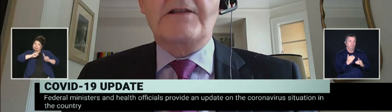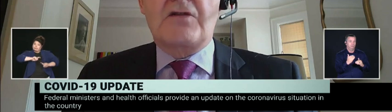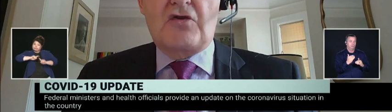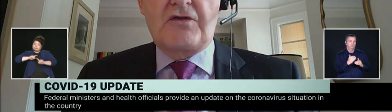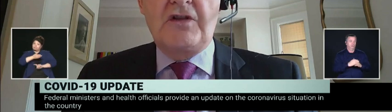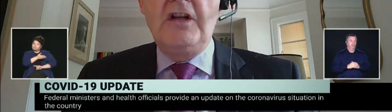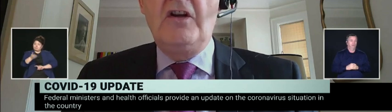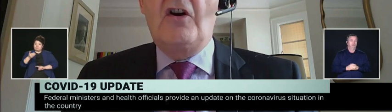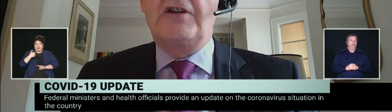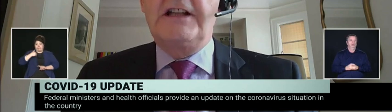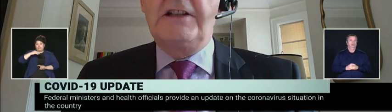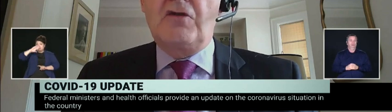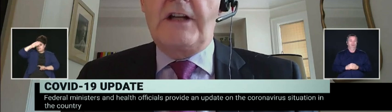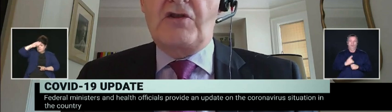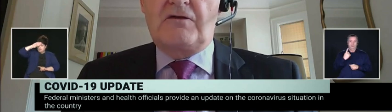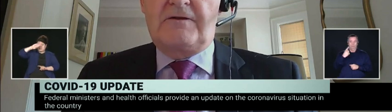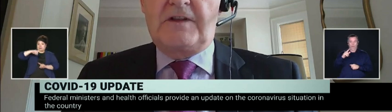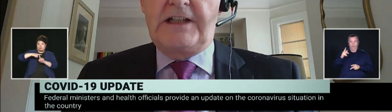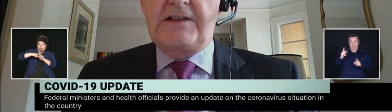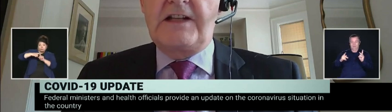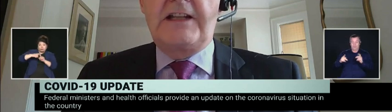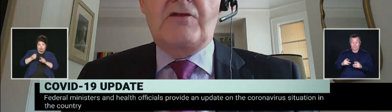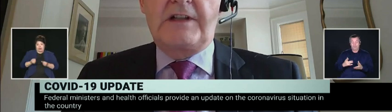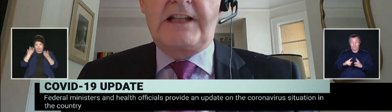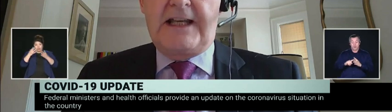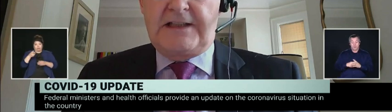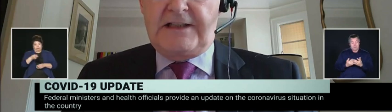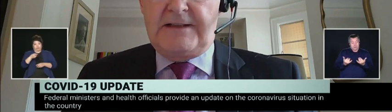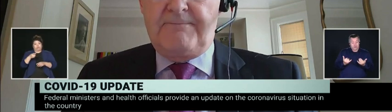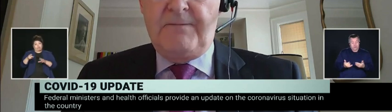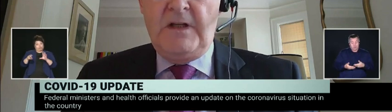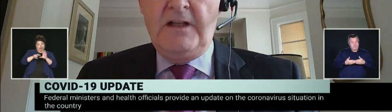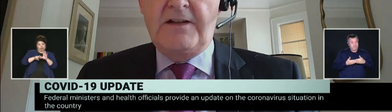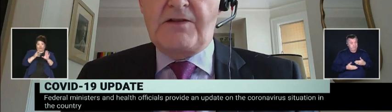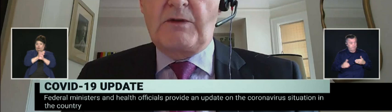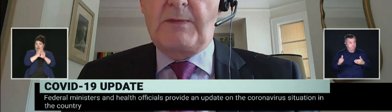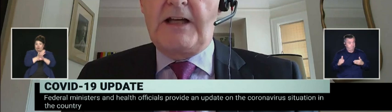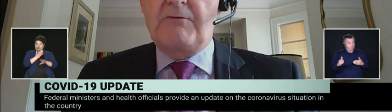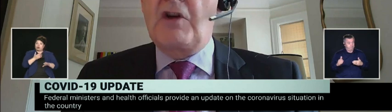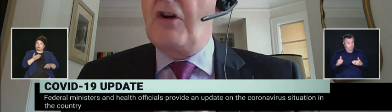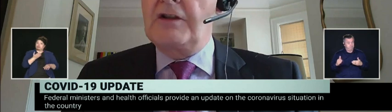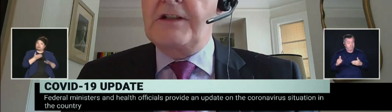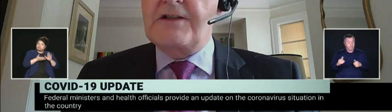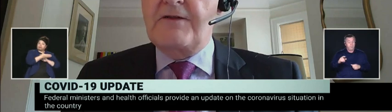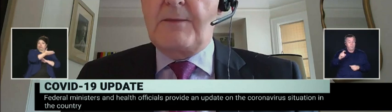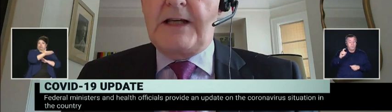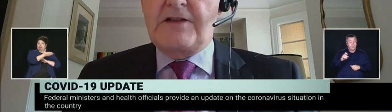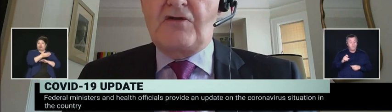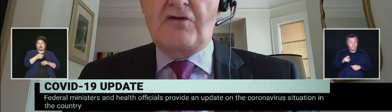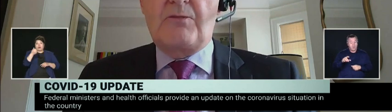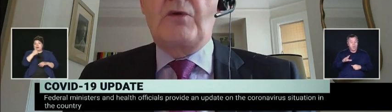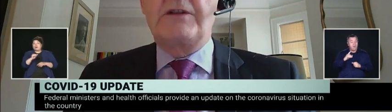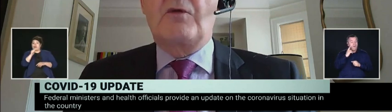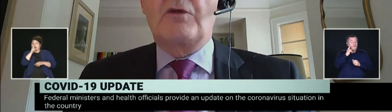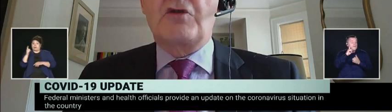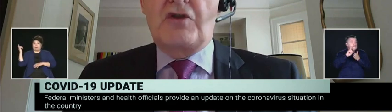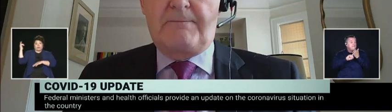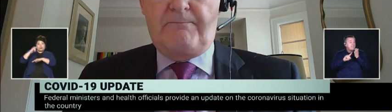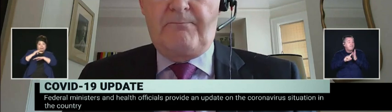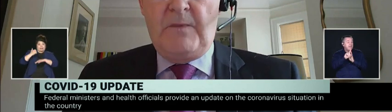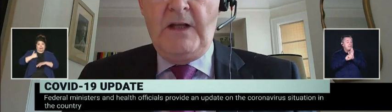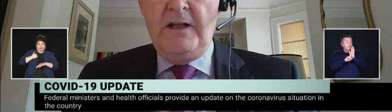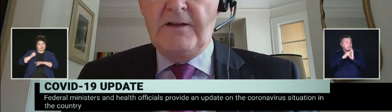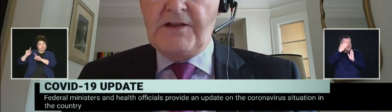all passengers on international flights entering Canada. This will apply regardless of the passenger's point of